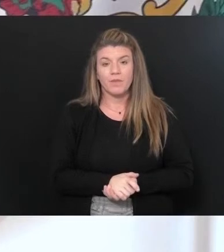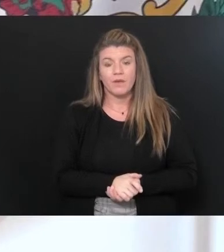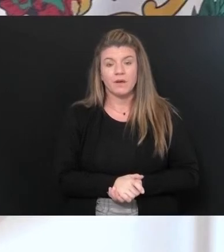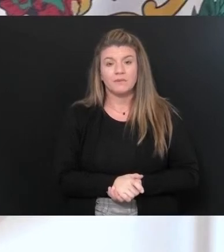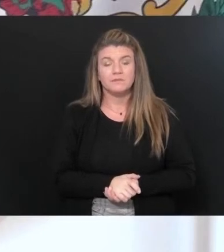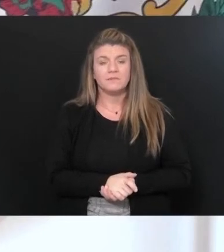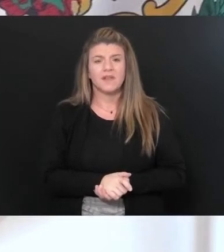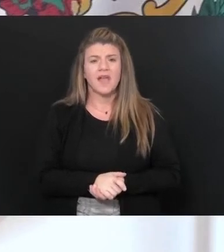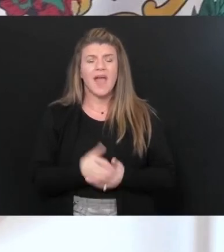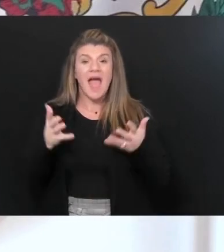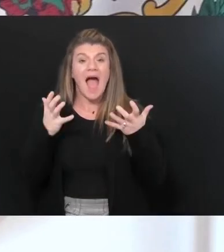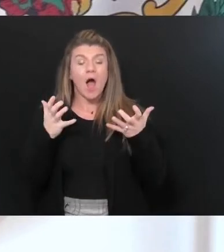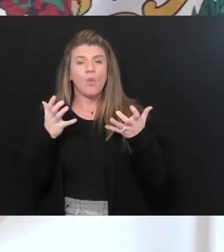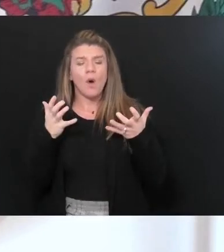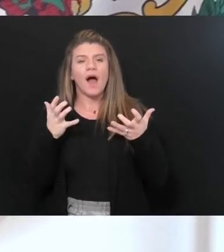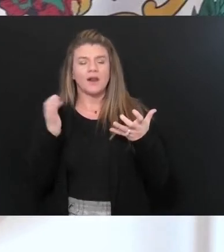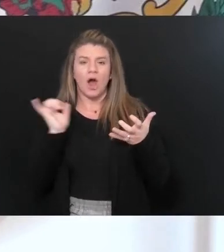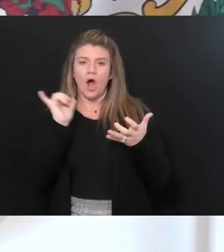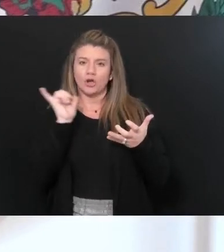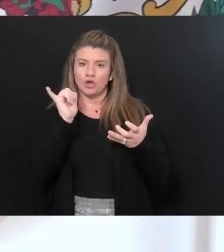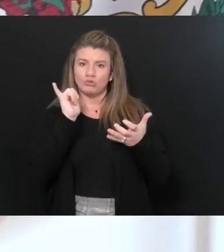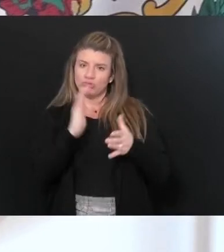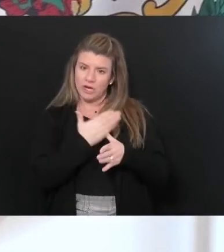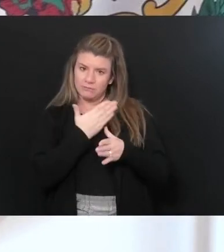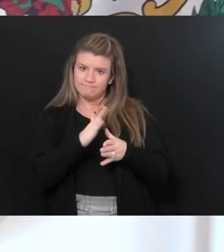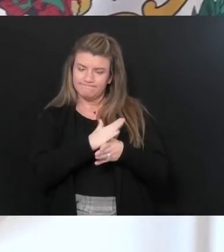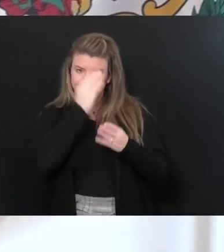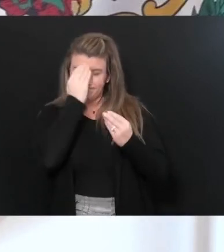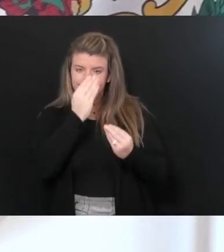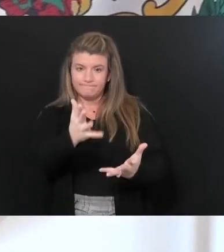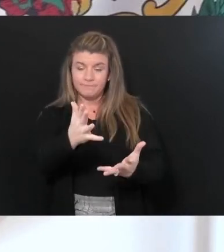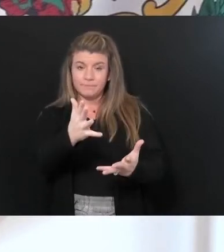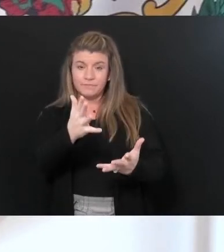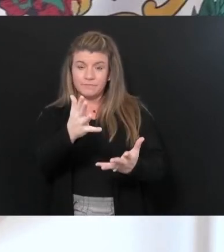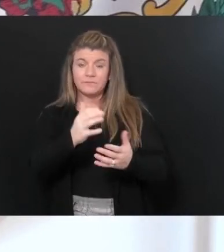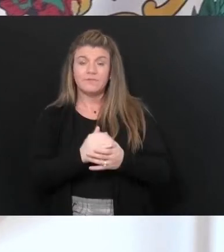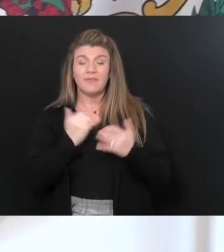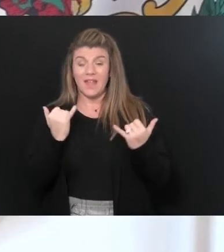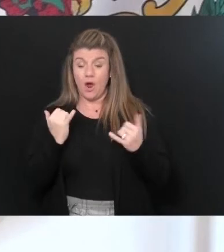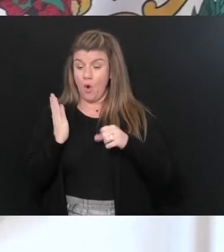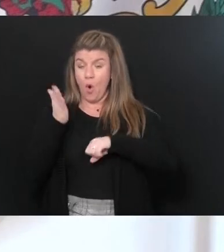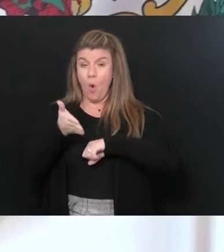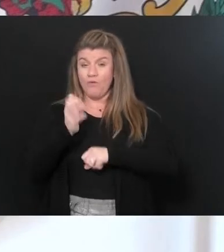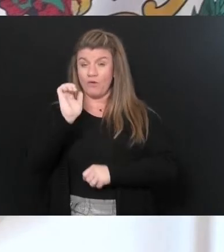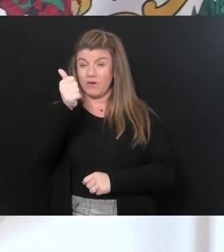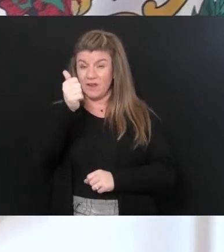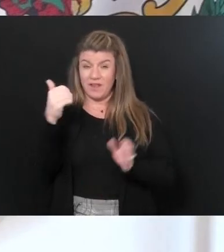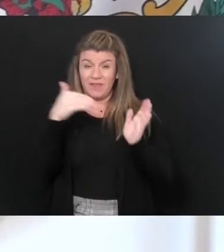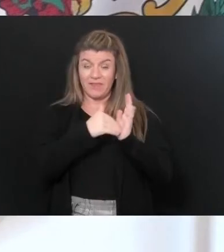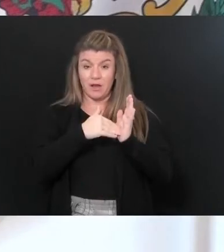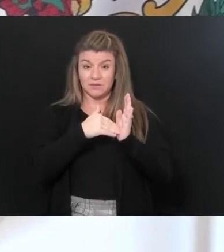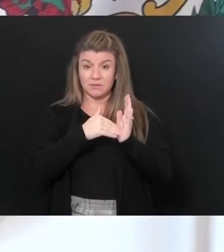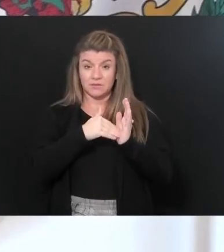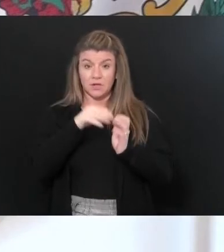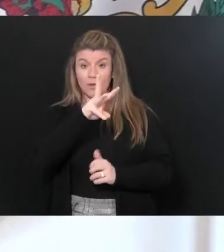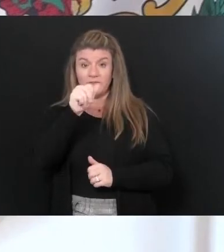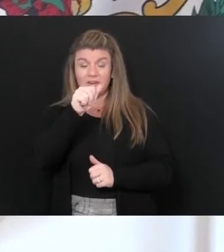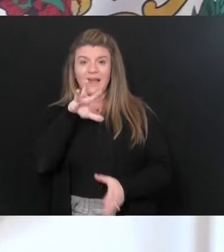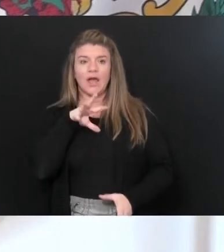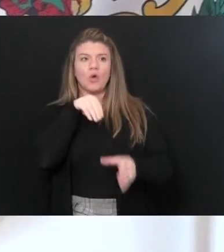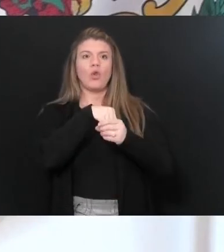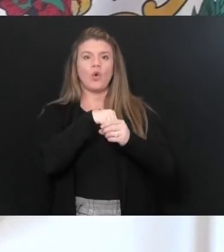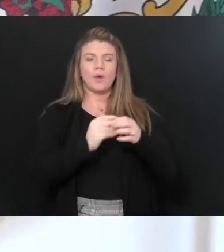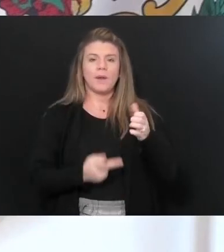I want to read this to you that over 10,000 West Virginians, including primary